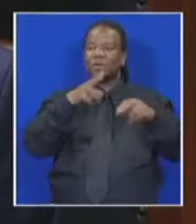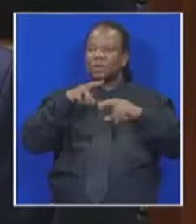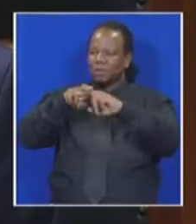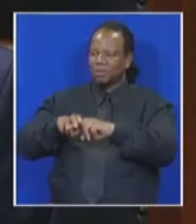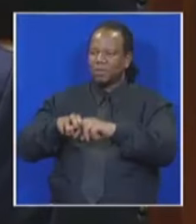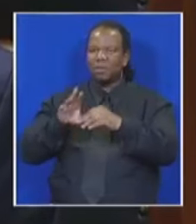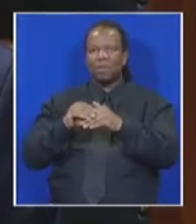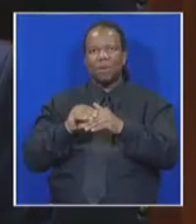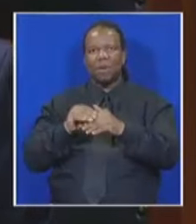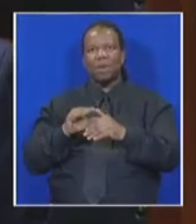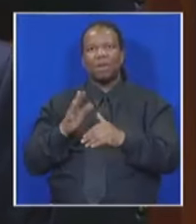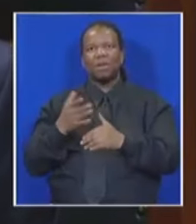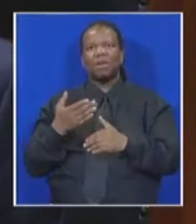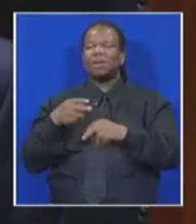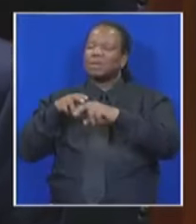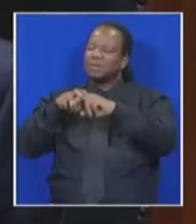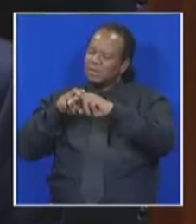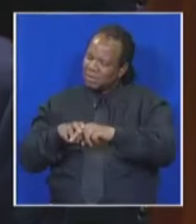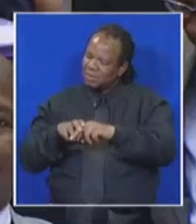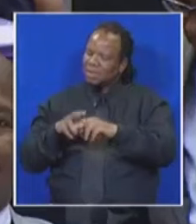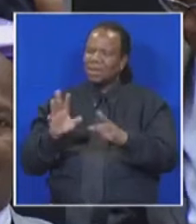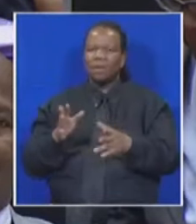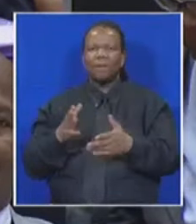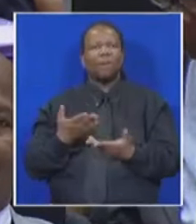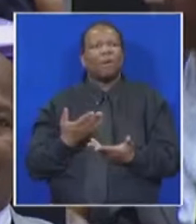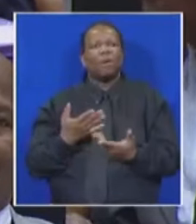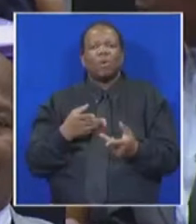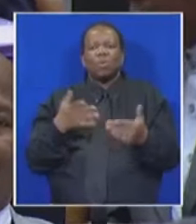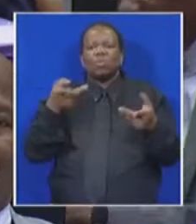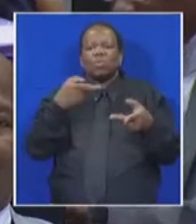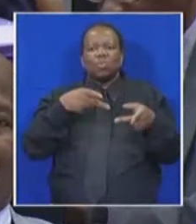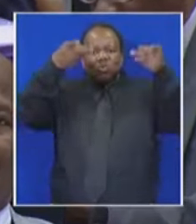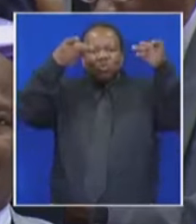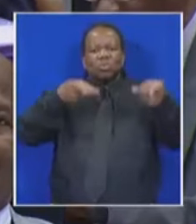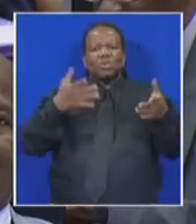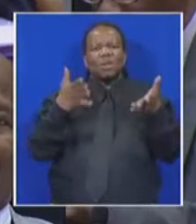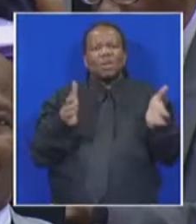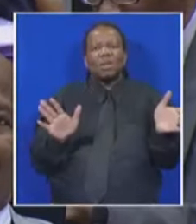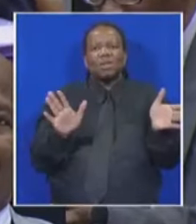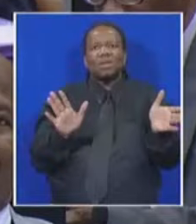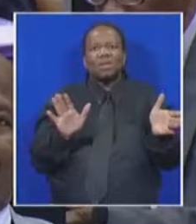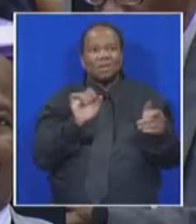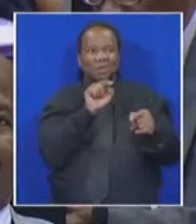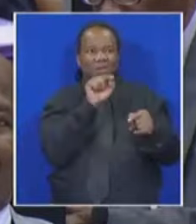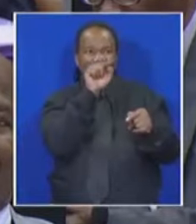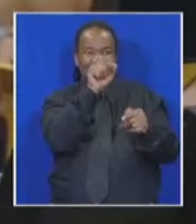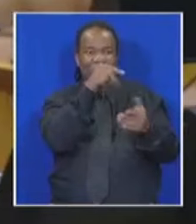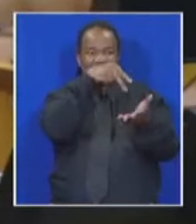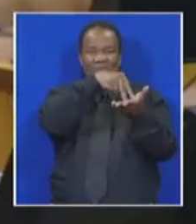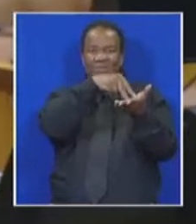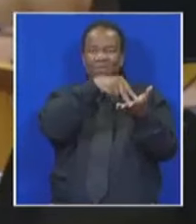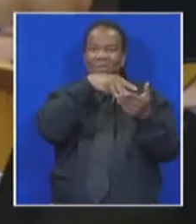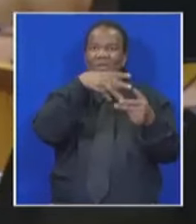seat. Take your seat. I told you. But you have made a ruling now. Is that Jackson Mtembu who's standing up there?